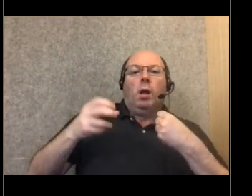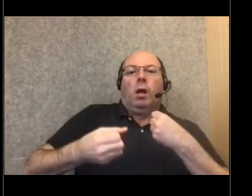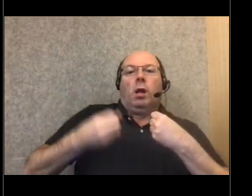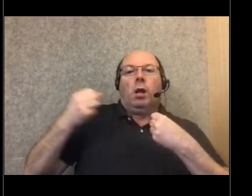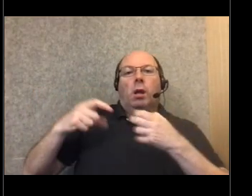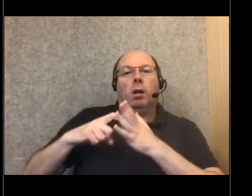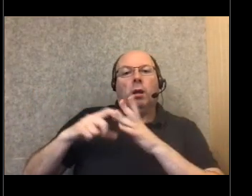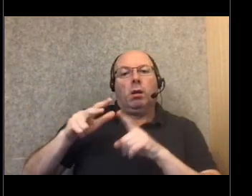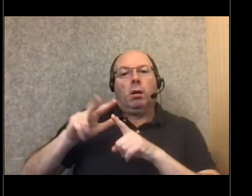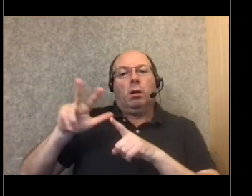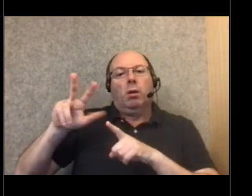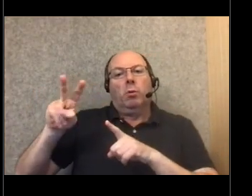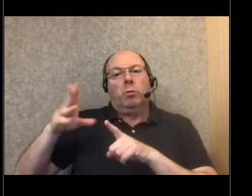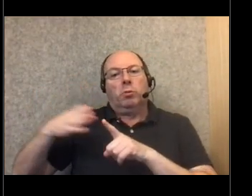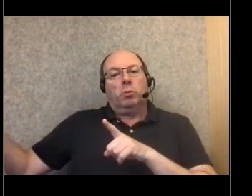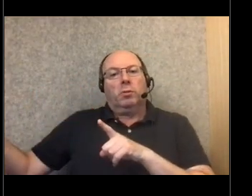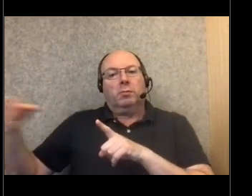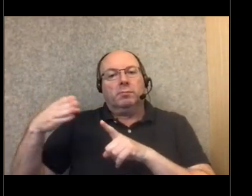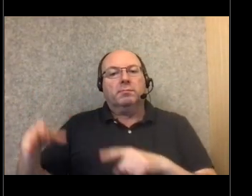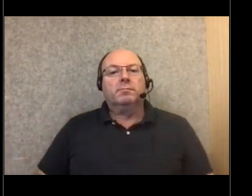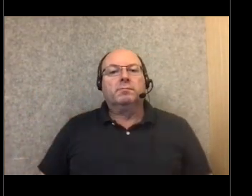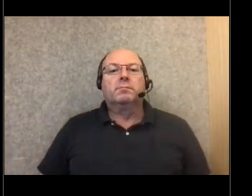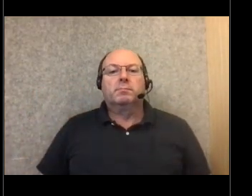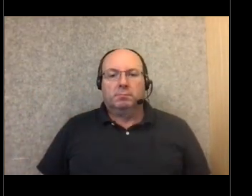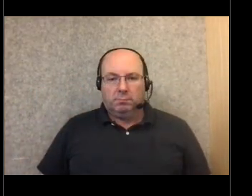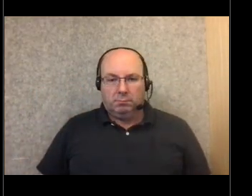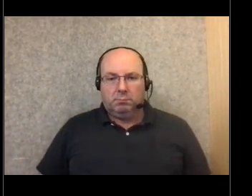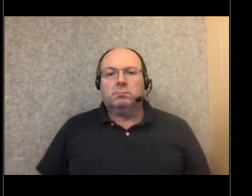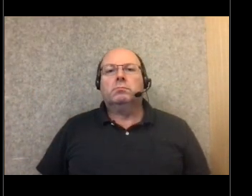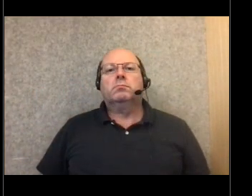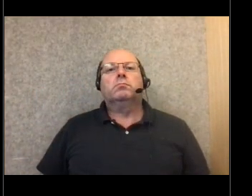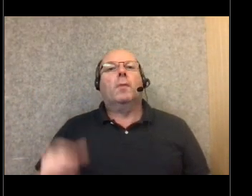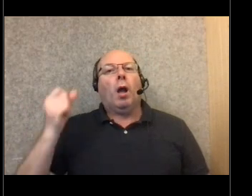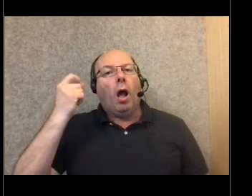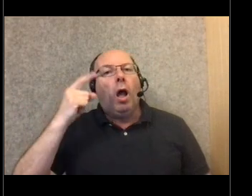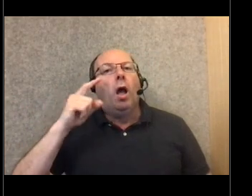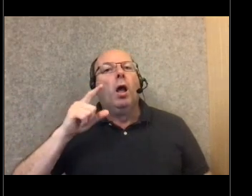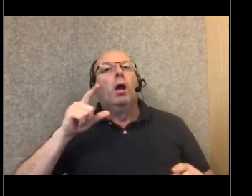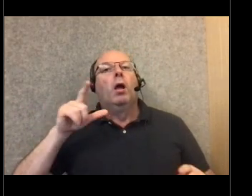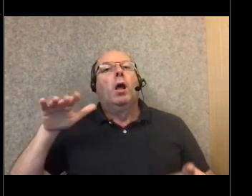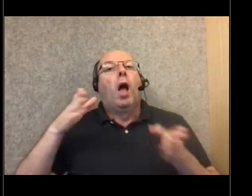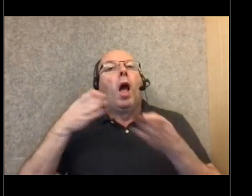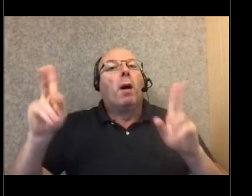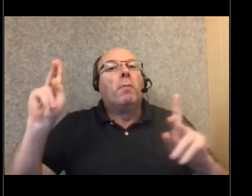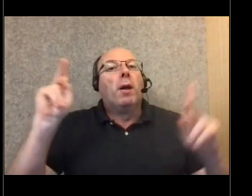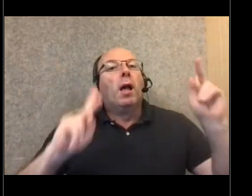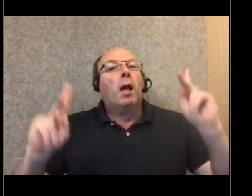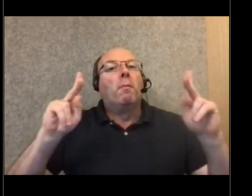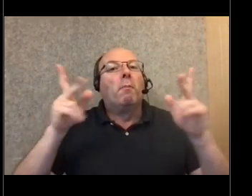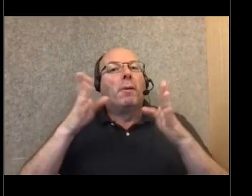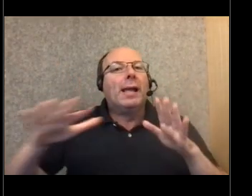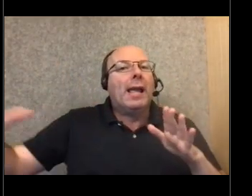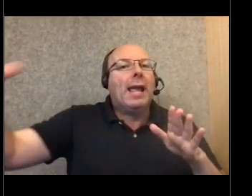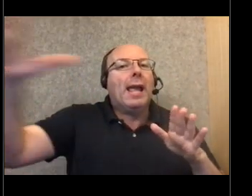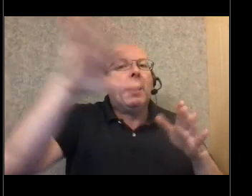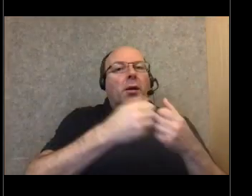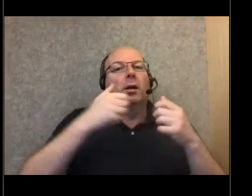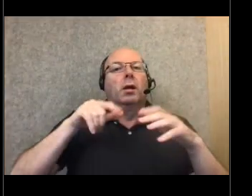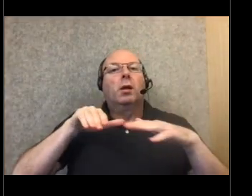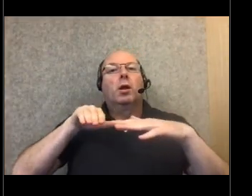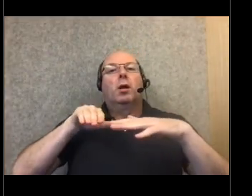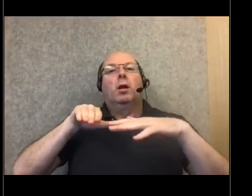for usable doors. Doors in public use areas and the primary entry door of the